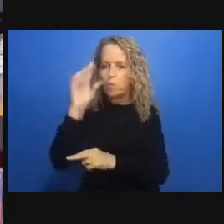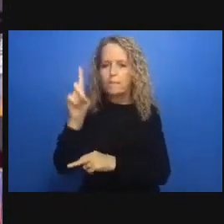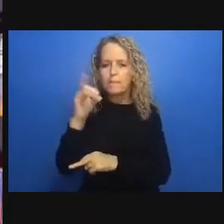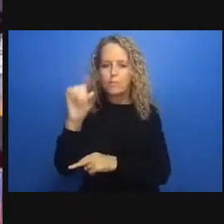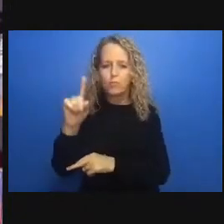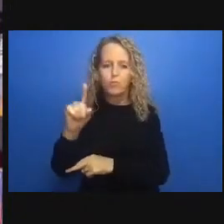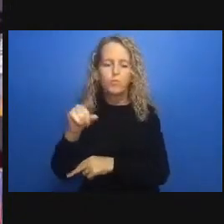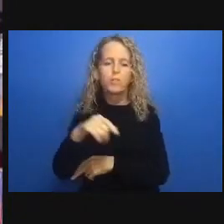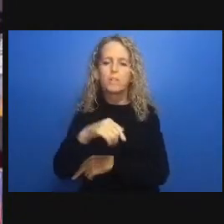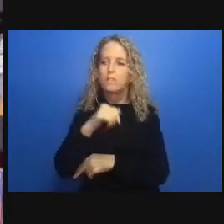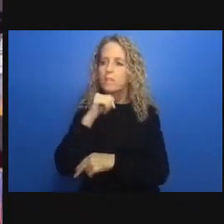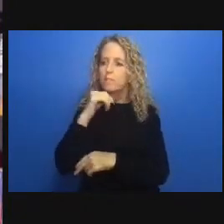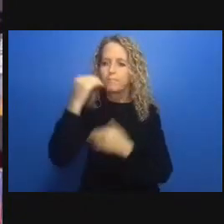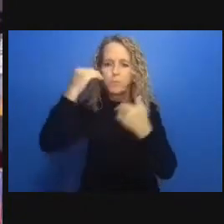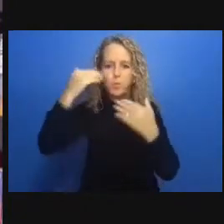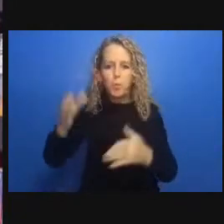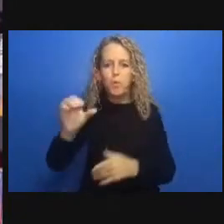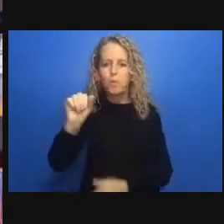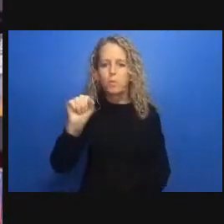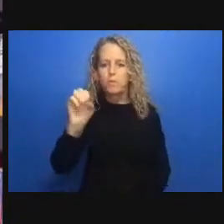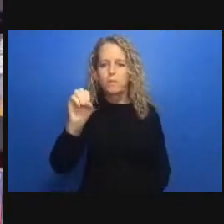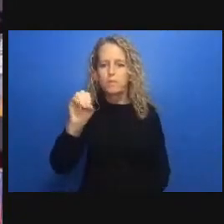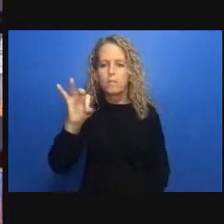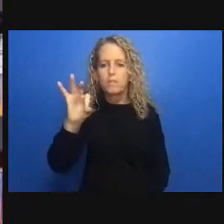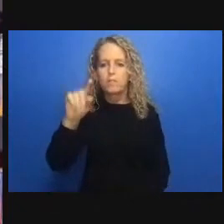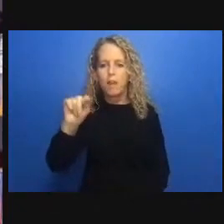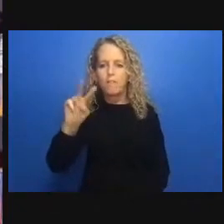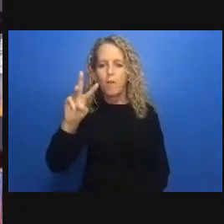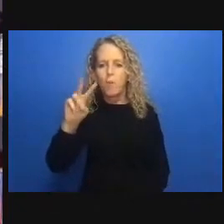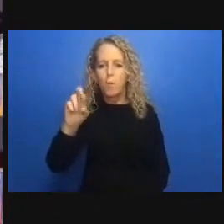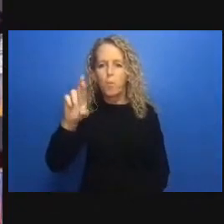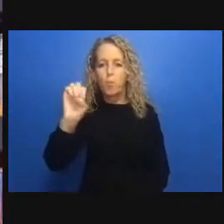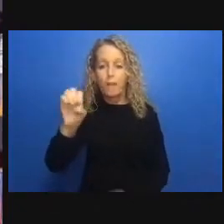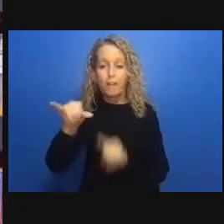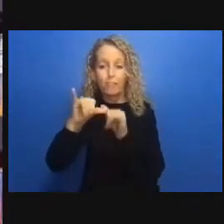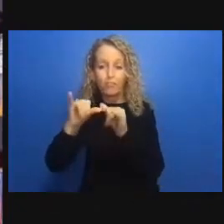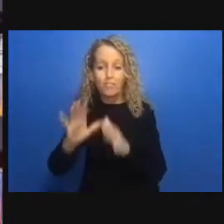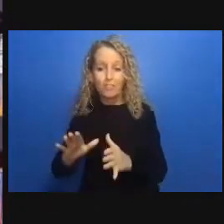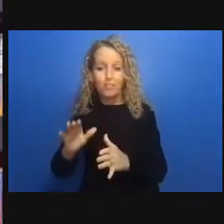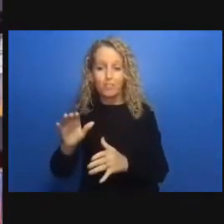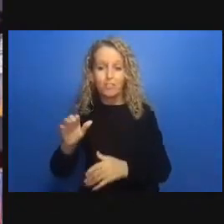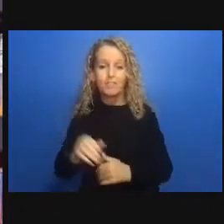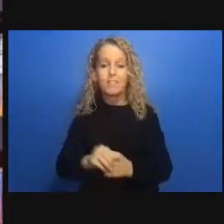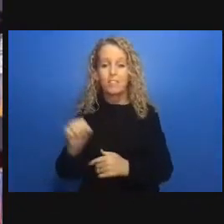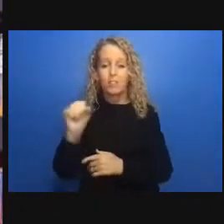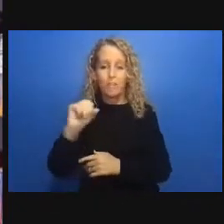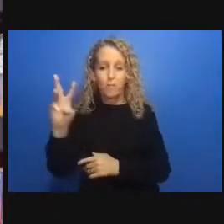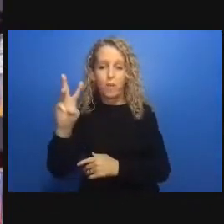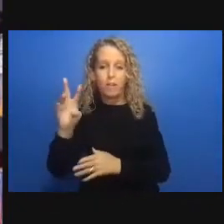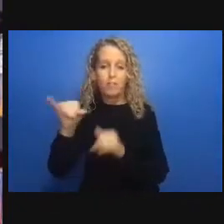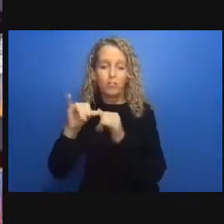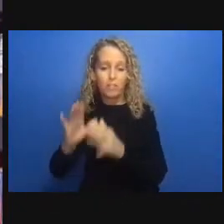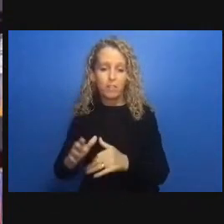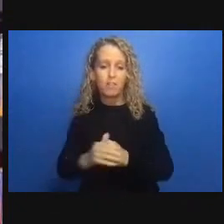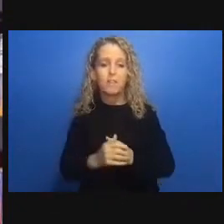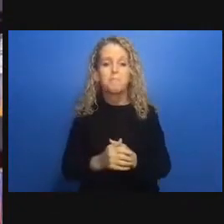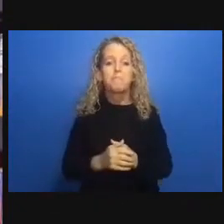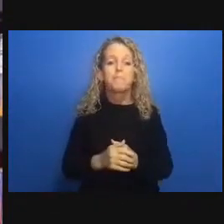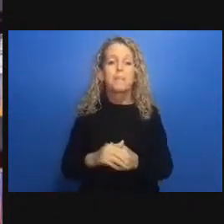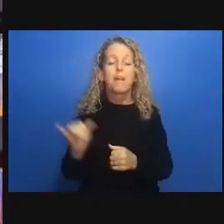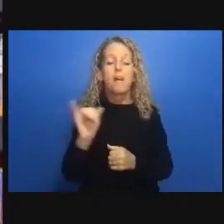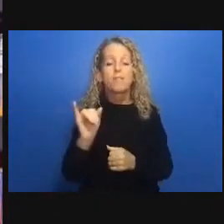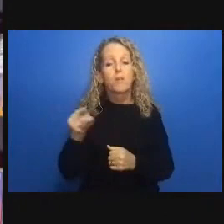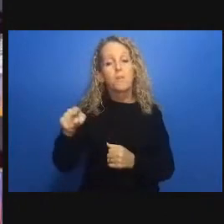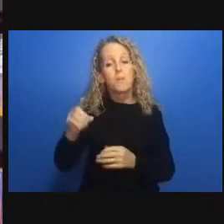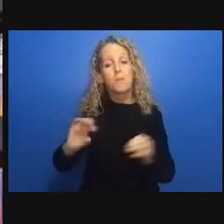software engineers in particular. Number two, attract more anchor tech companies. The